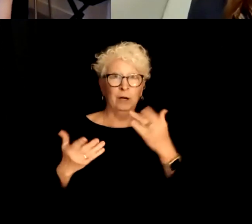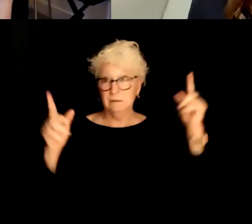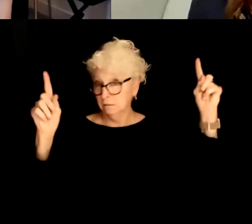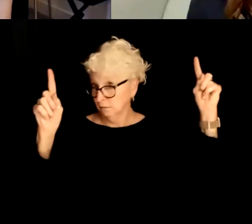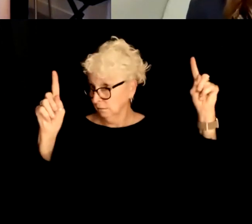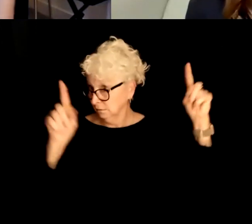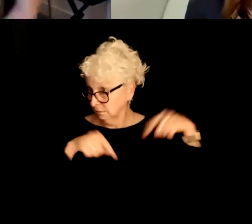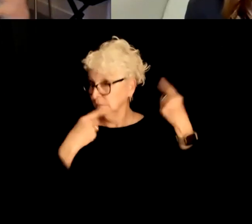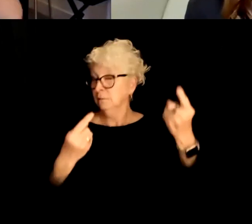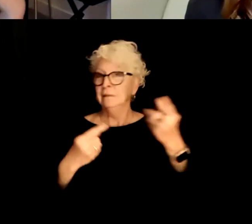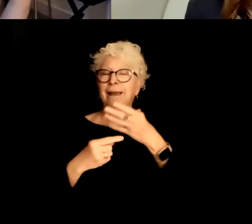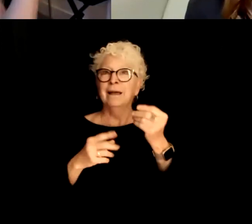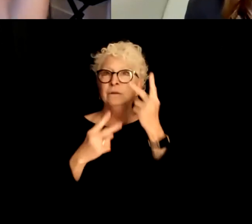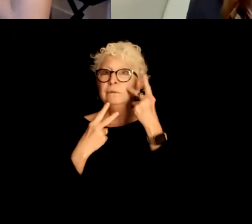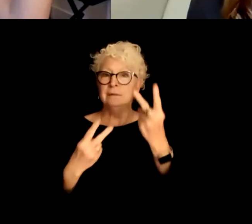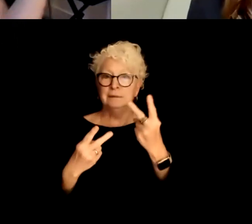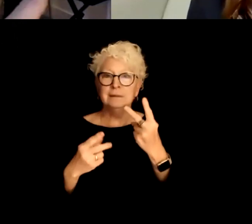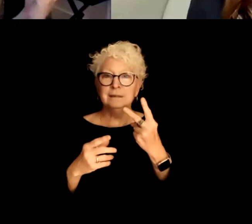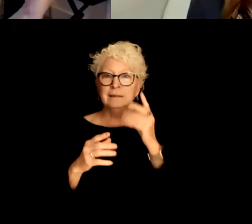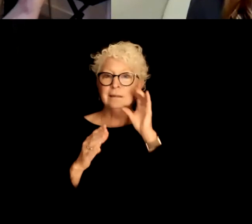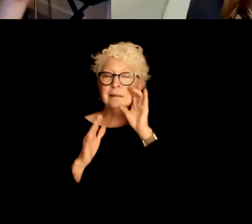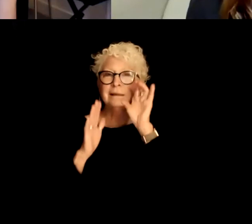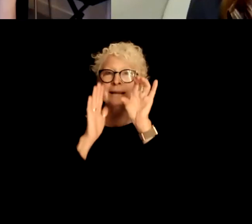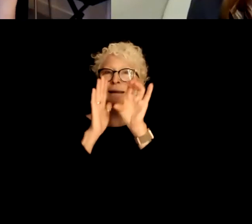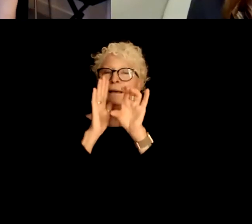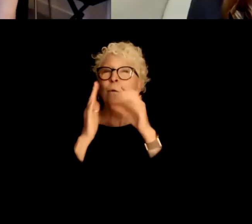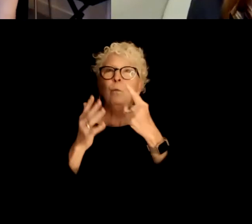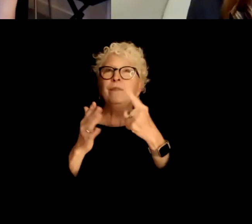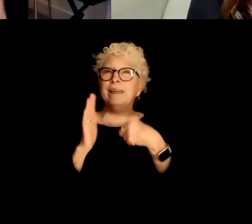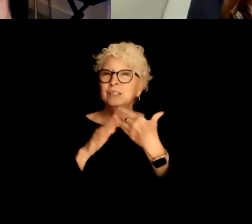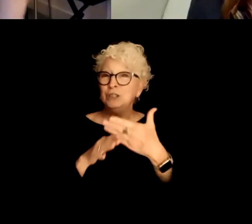there's these images I've been sharing, are just lists of symptoms